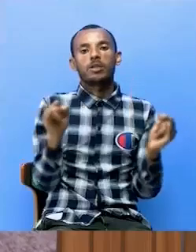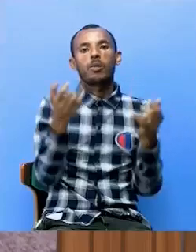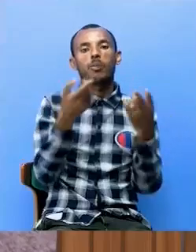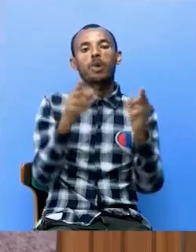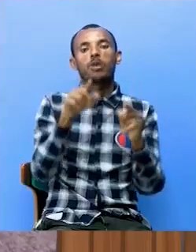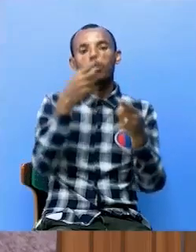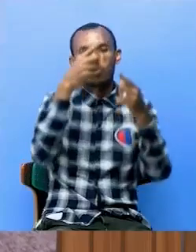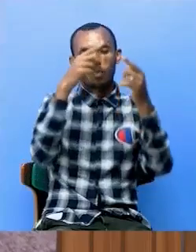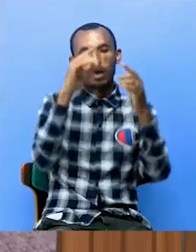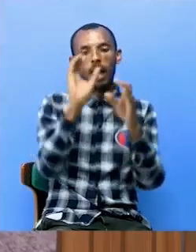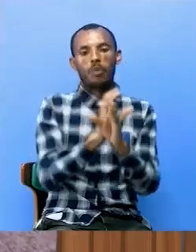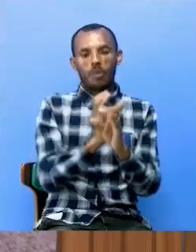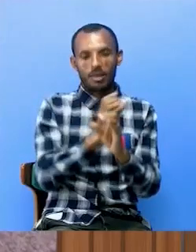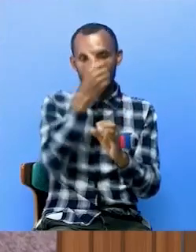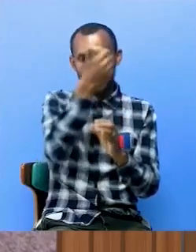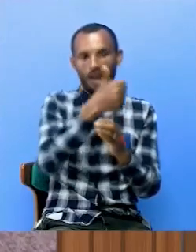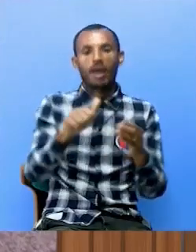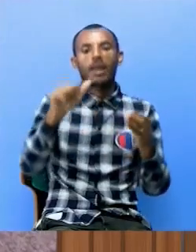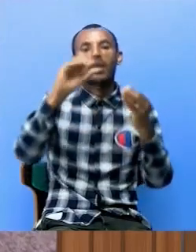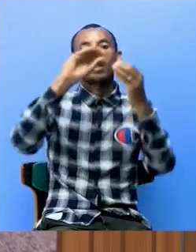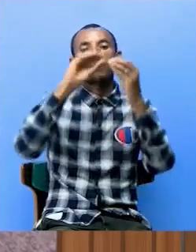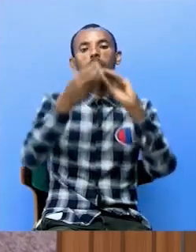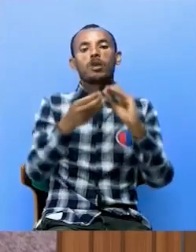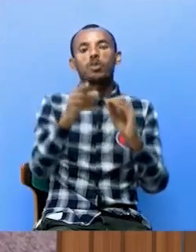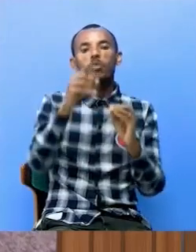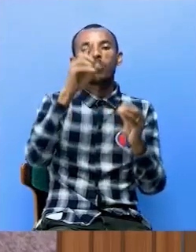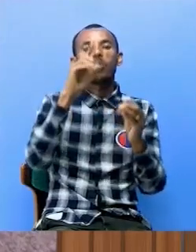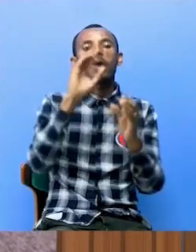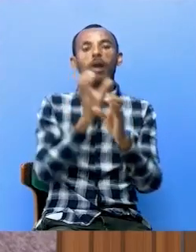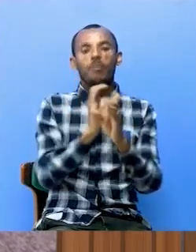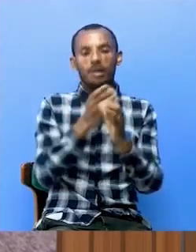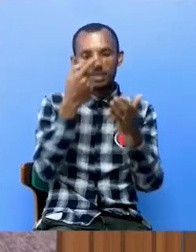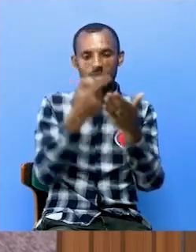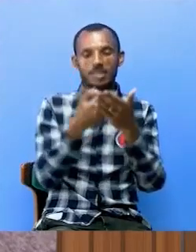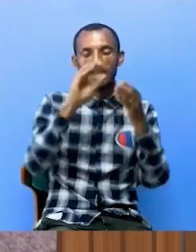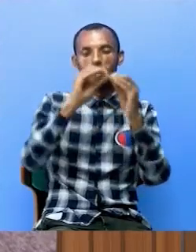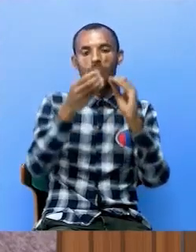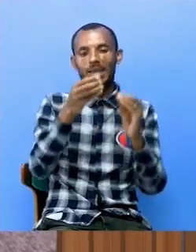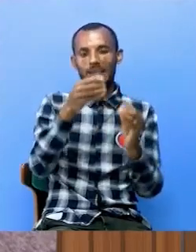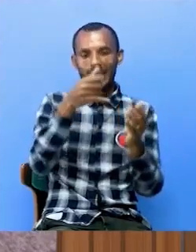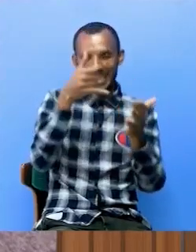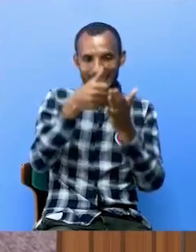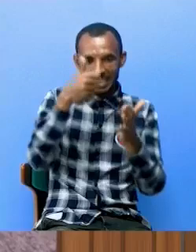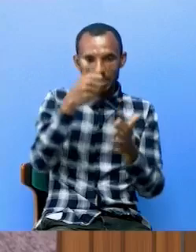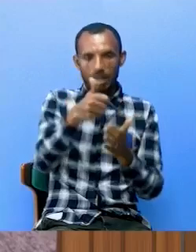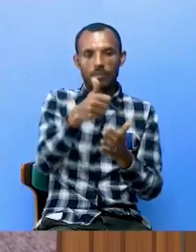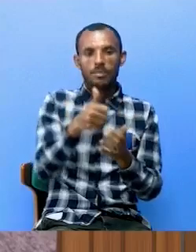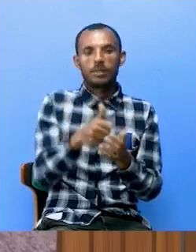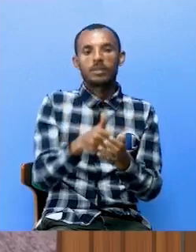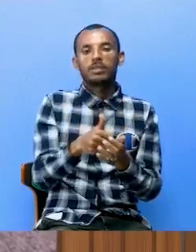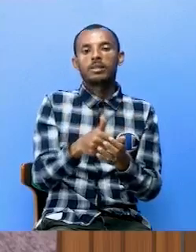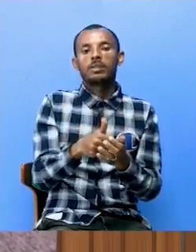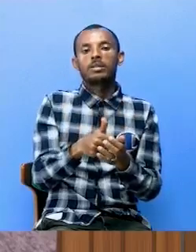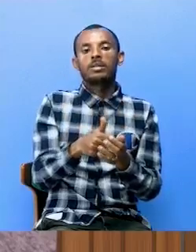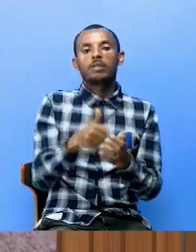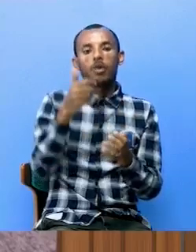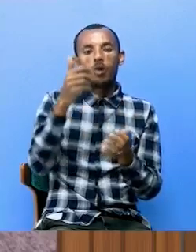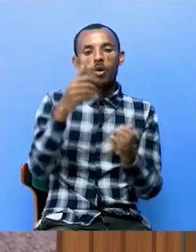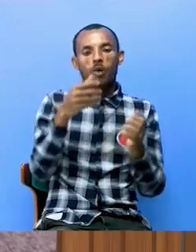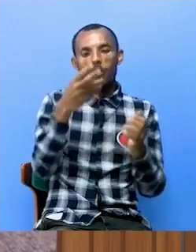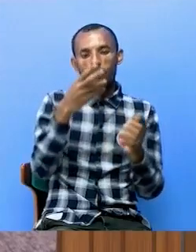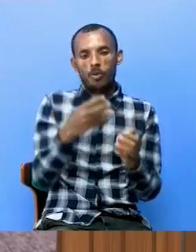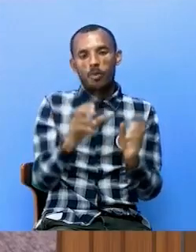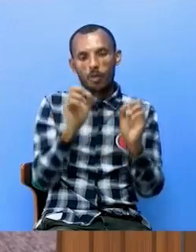you calculate any number, you calculate that number by itself. That is what we mean by squares,